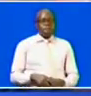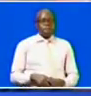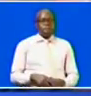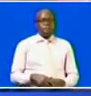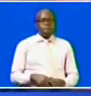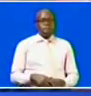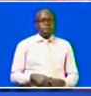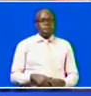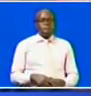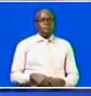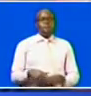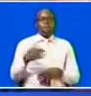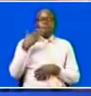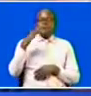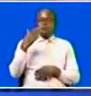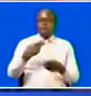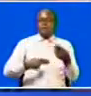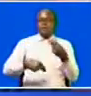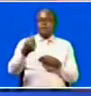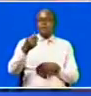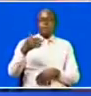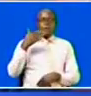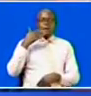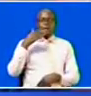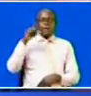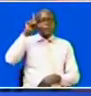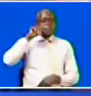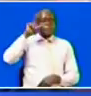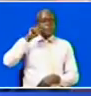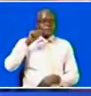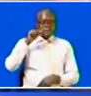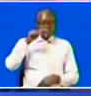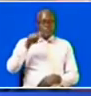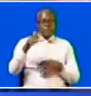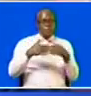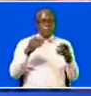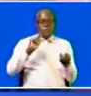and the sugar sold in Mombasa in that condition.